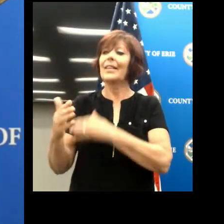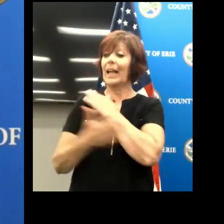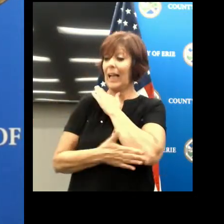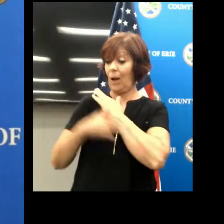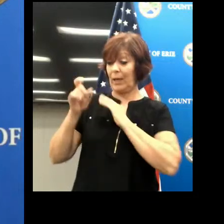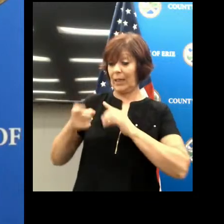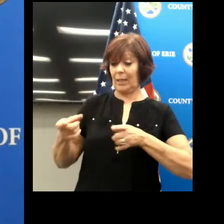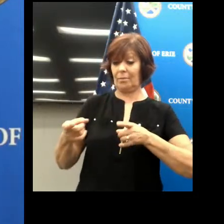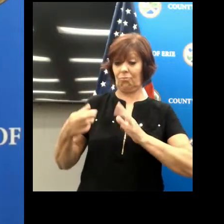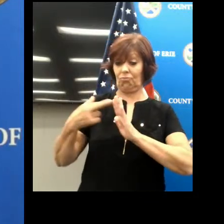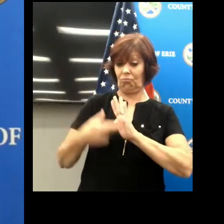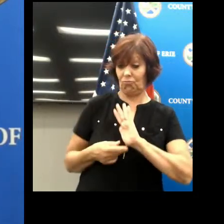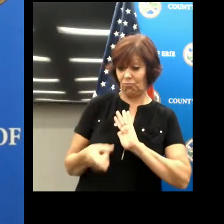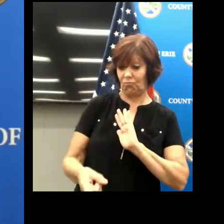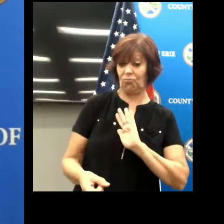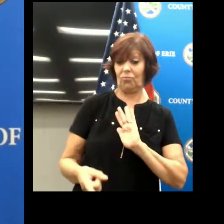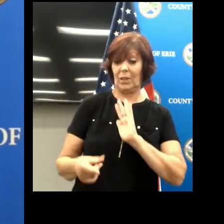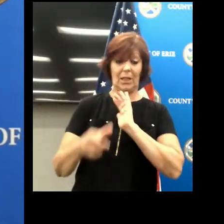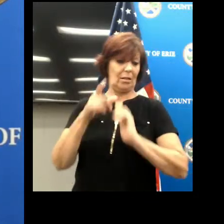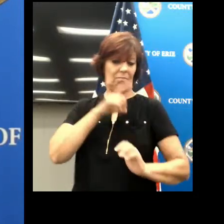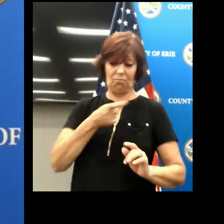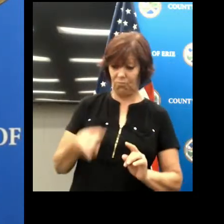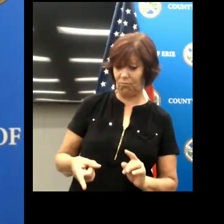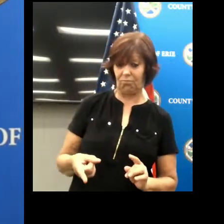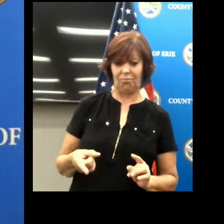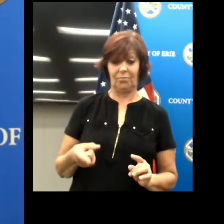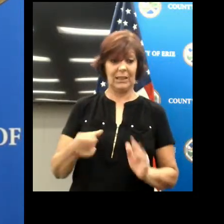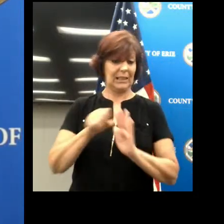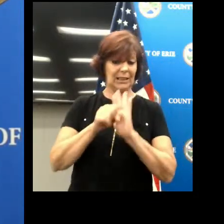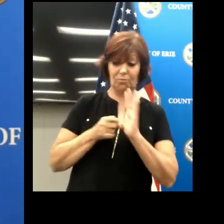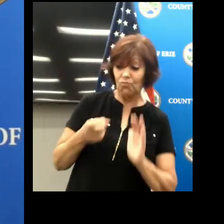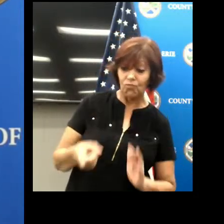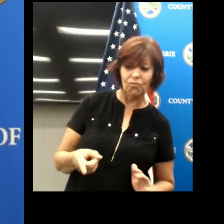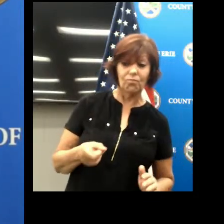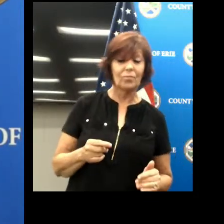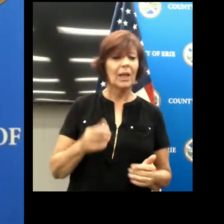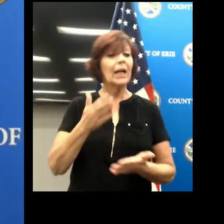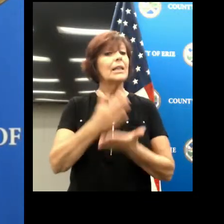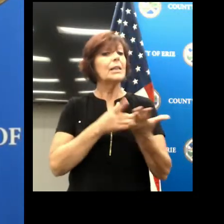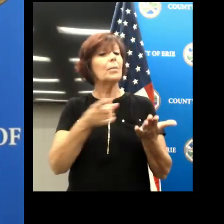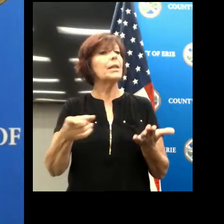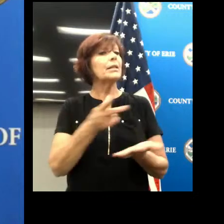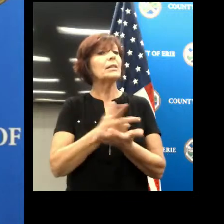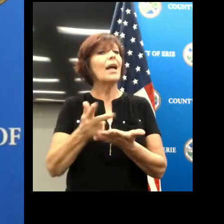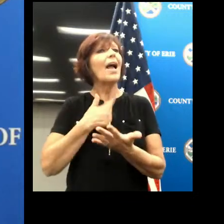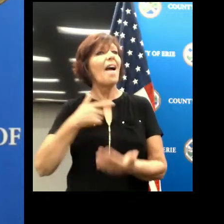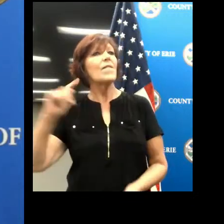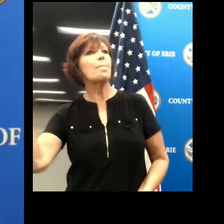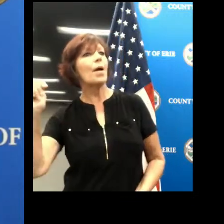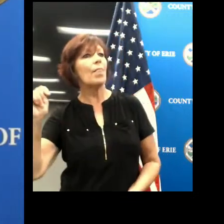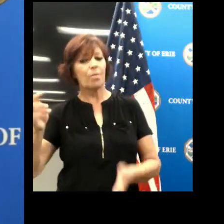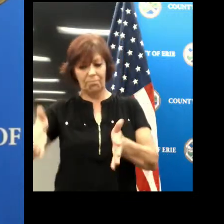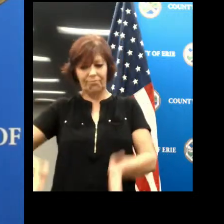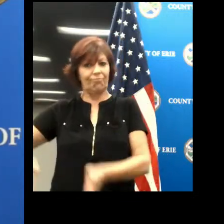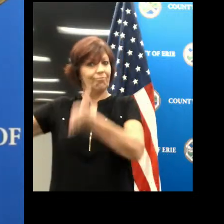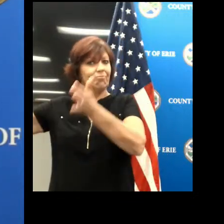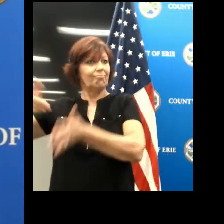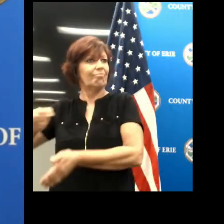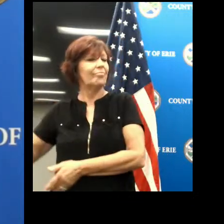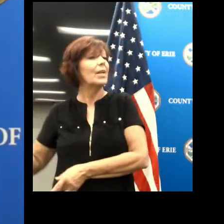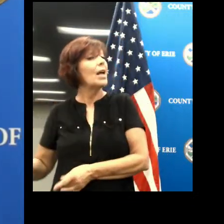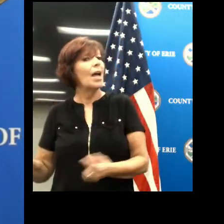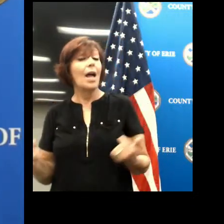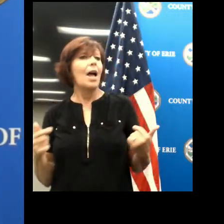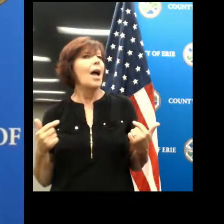you could be regulated by the town, you could be regulated by the state. Some of these lots have porta potties. Now,